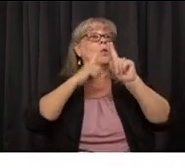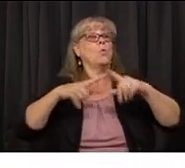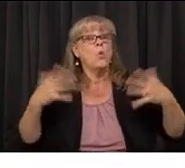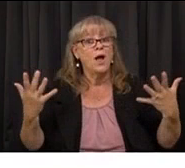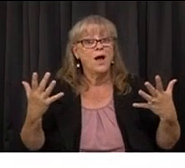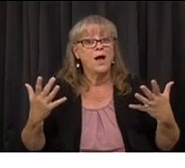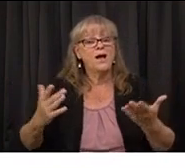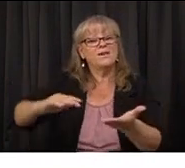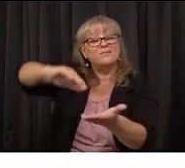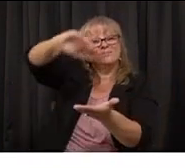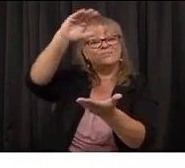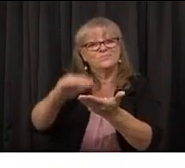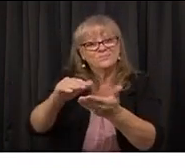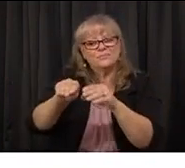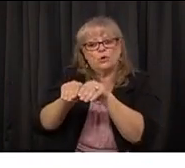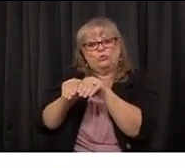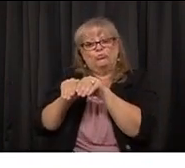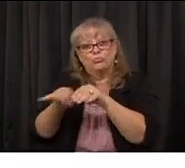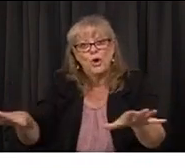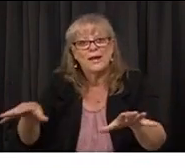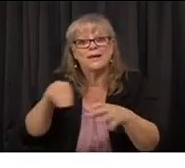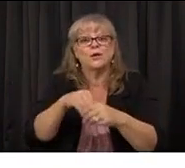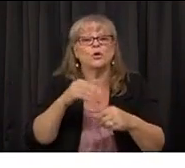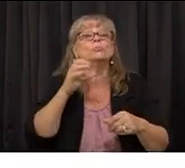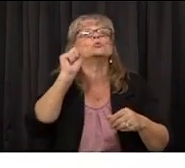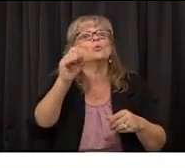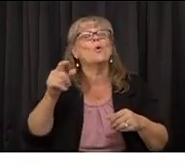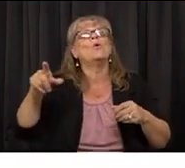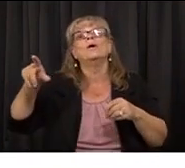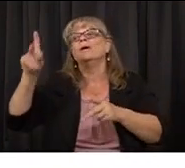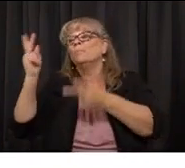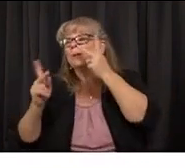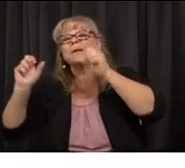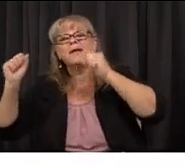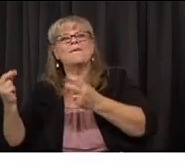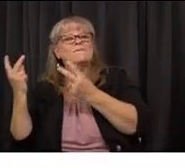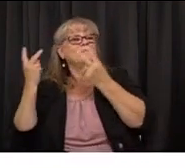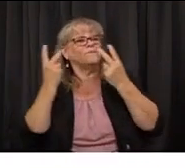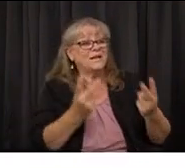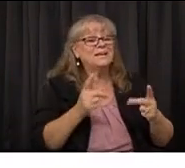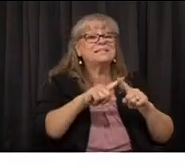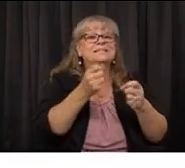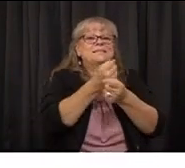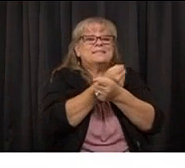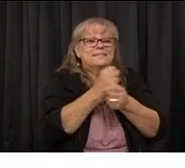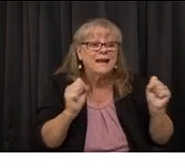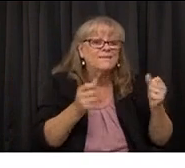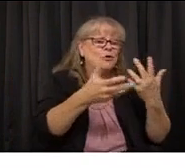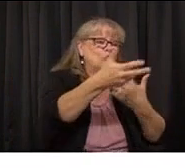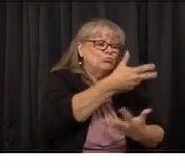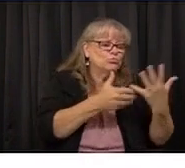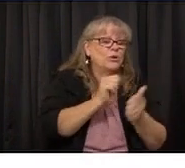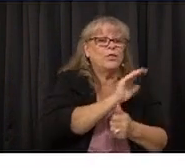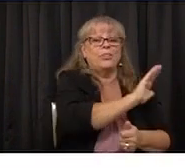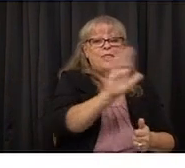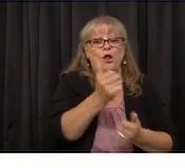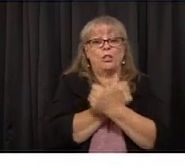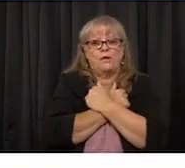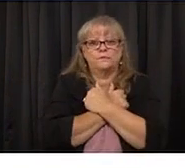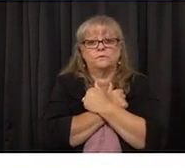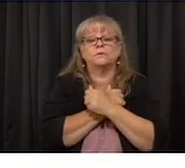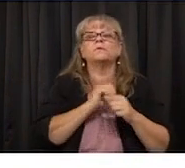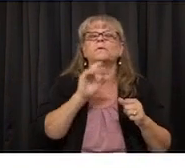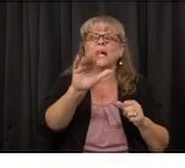more reasonably safe visitation at the same time, and we know that we have to continue to do that because it's very